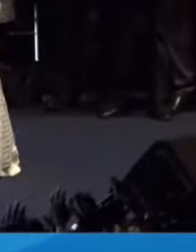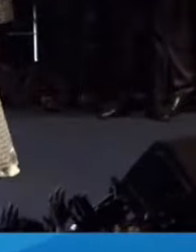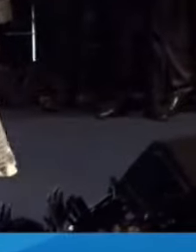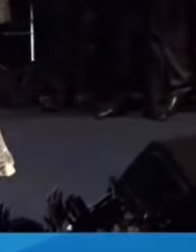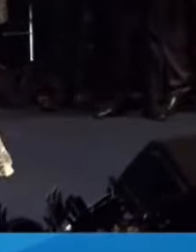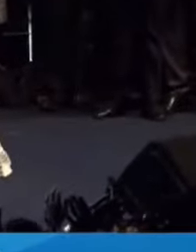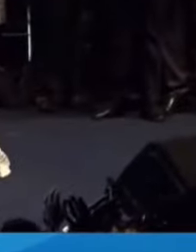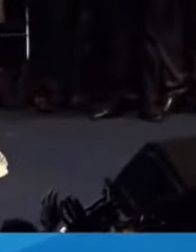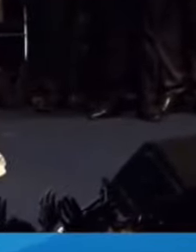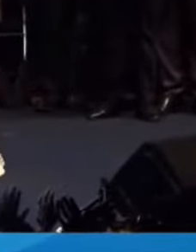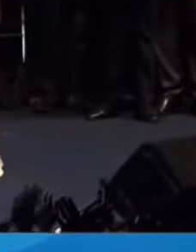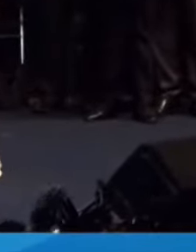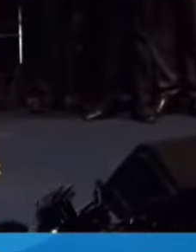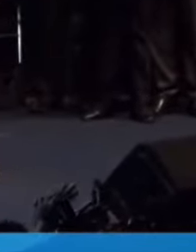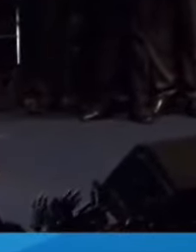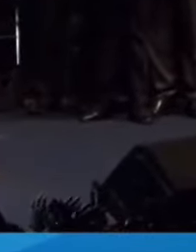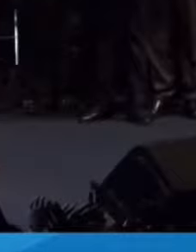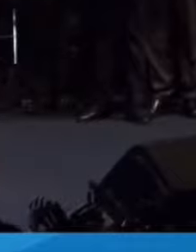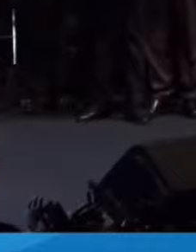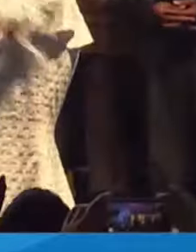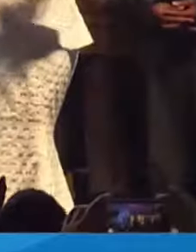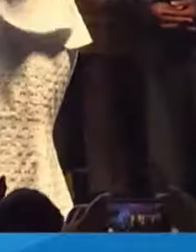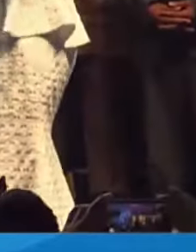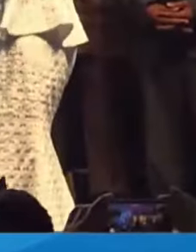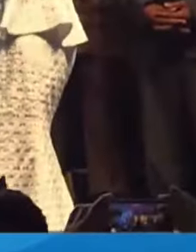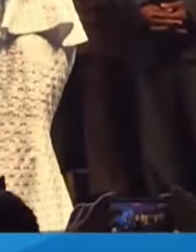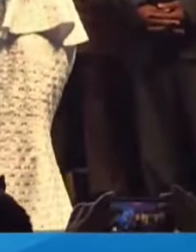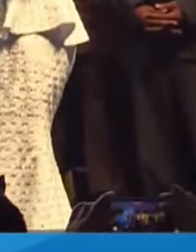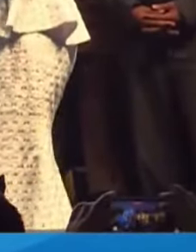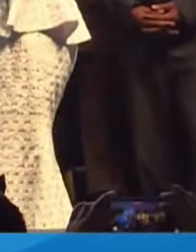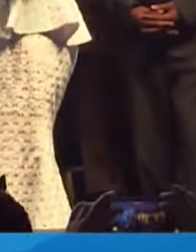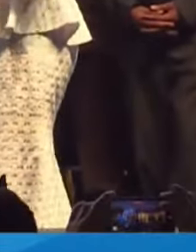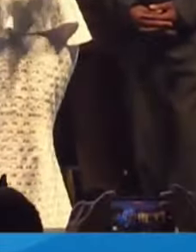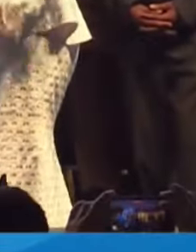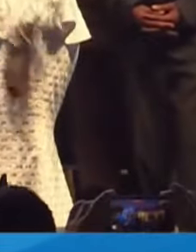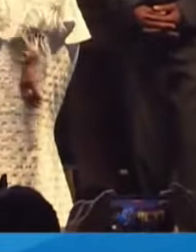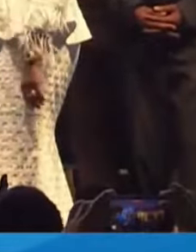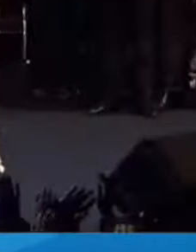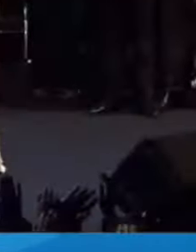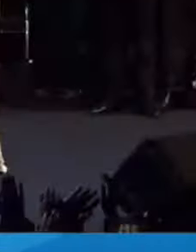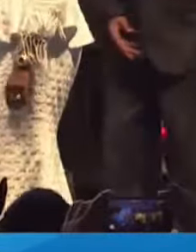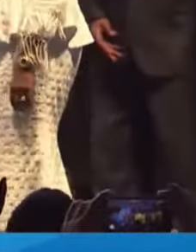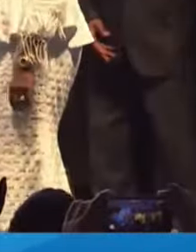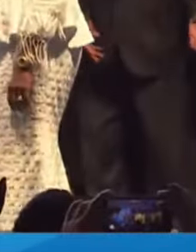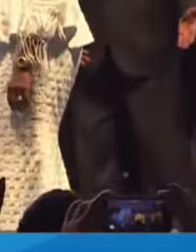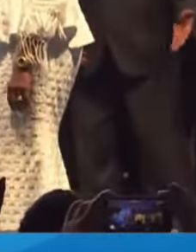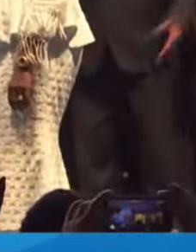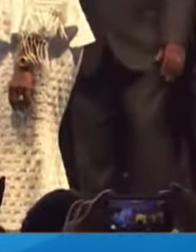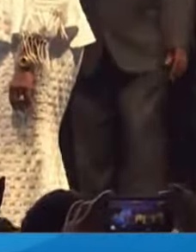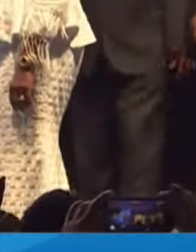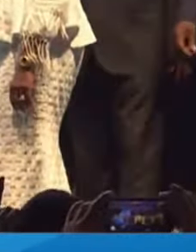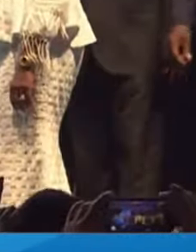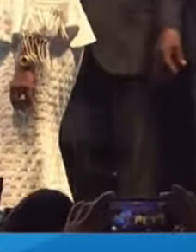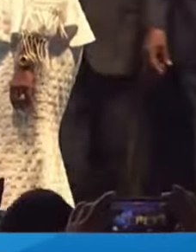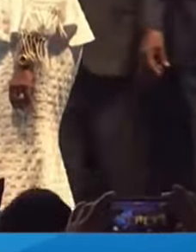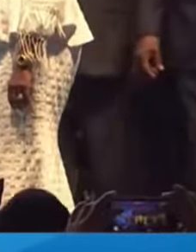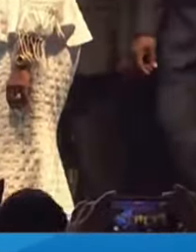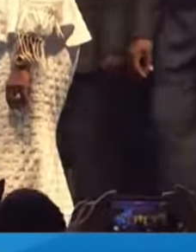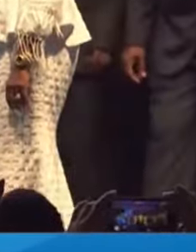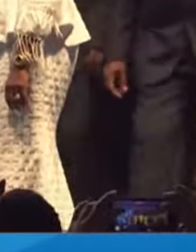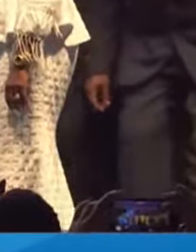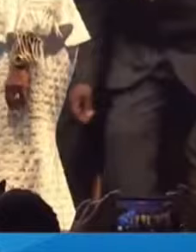hands on him just come and kneel behind him and kneel